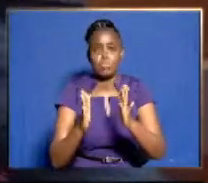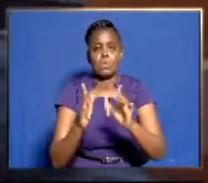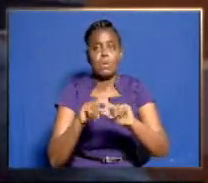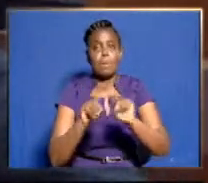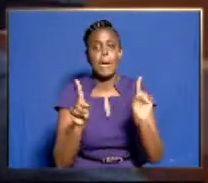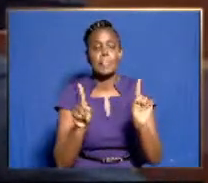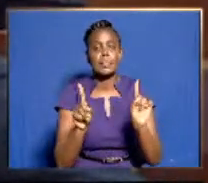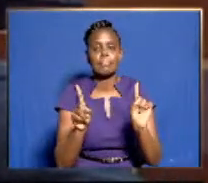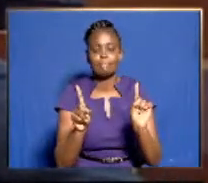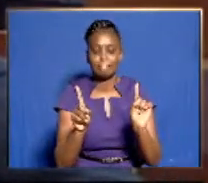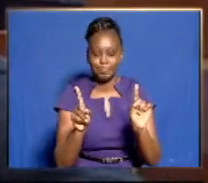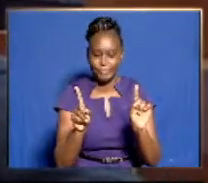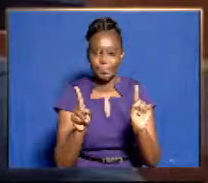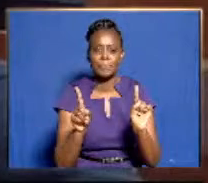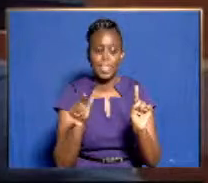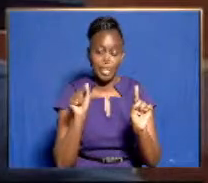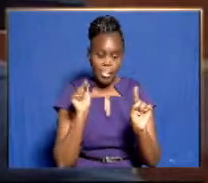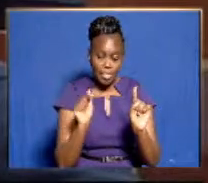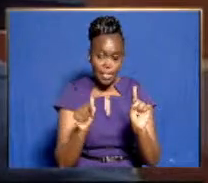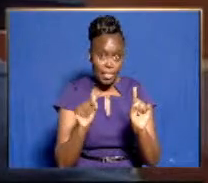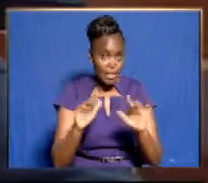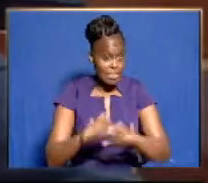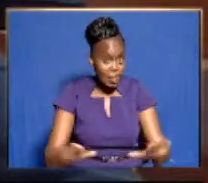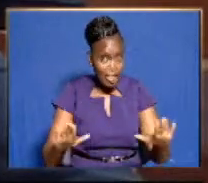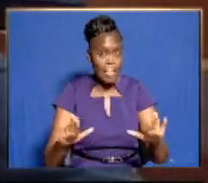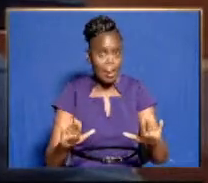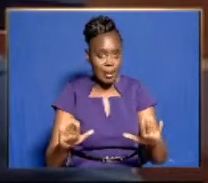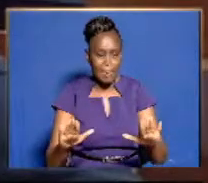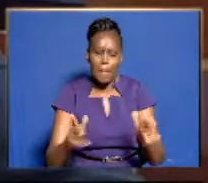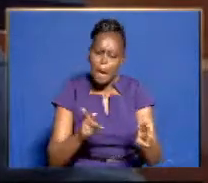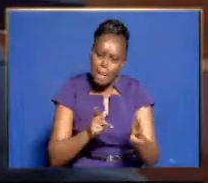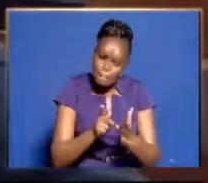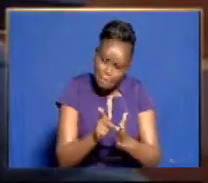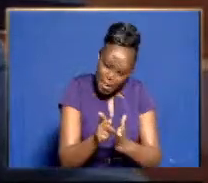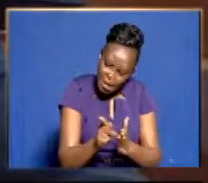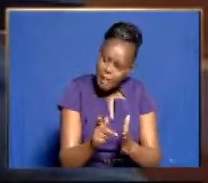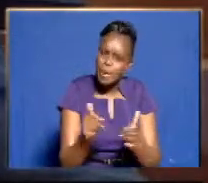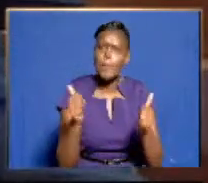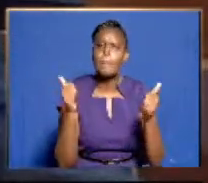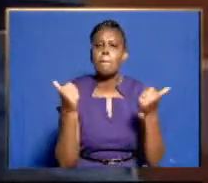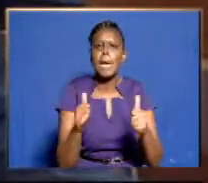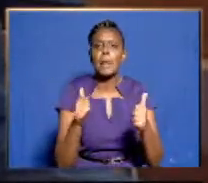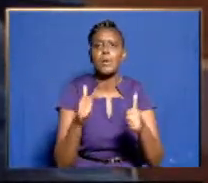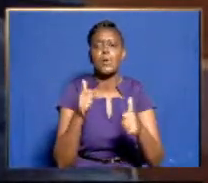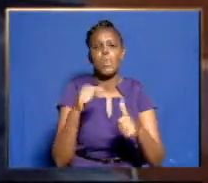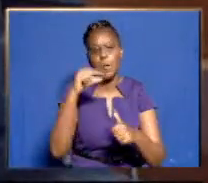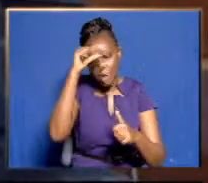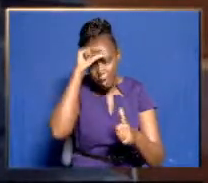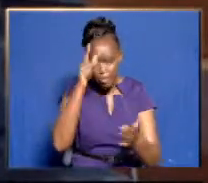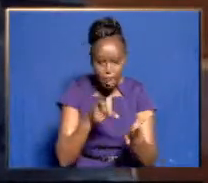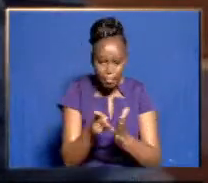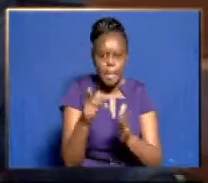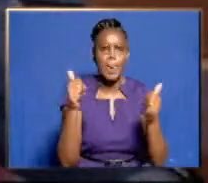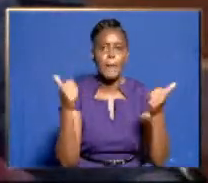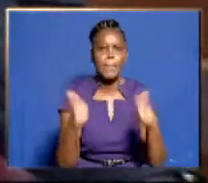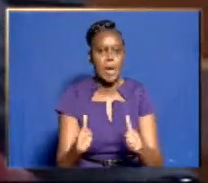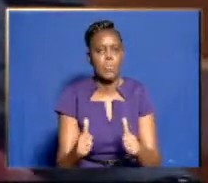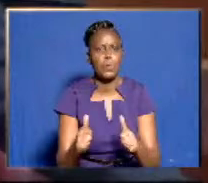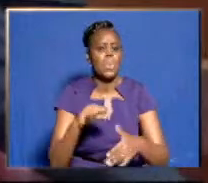Speaker, this land has not been compensated for many years. And I think really this is very